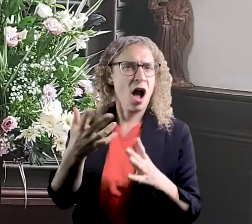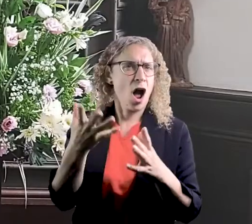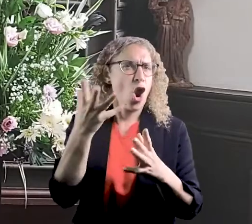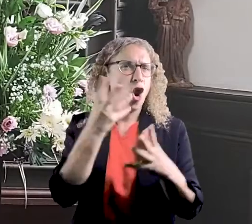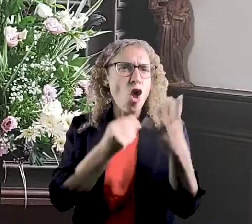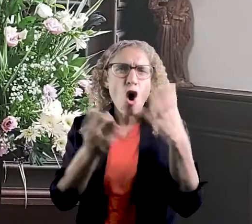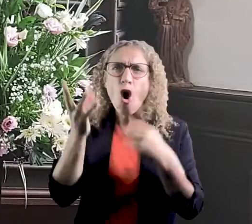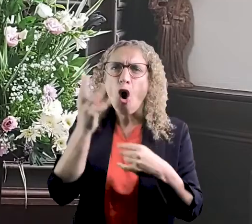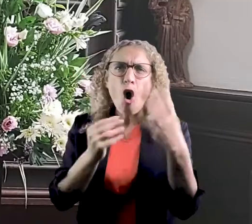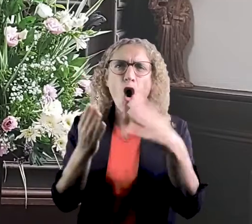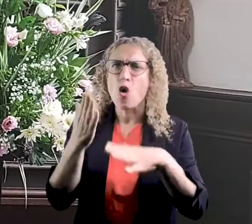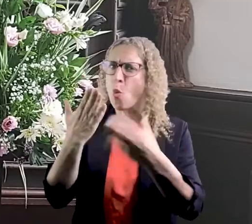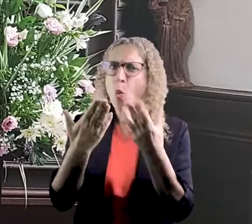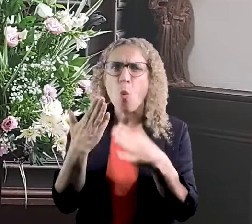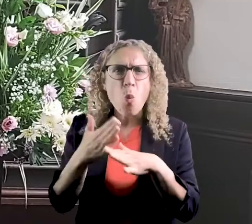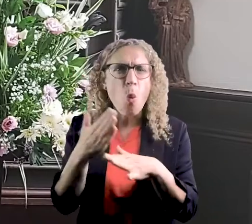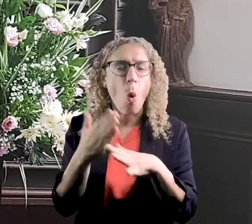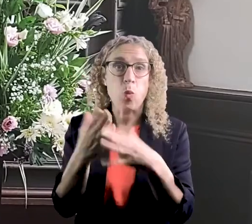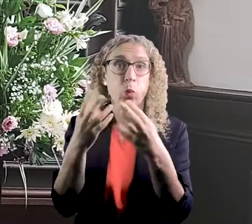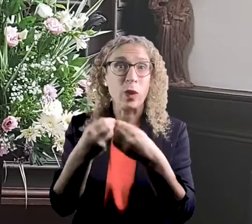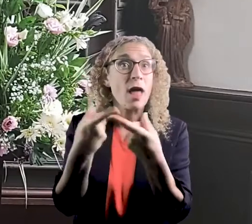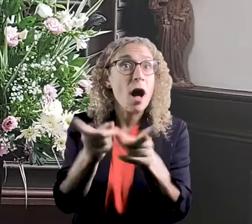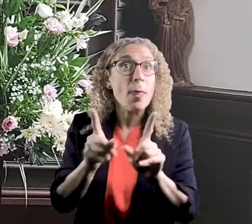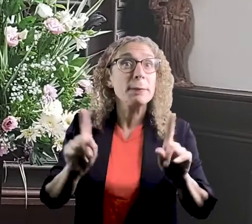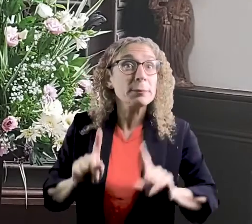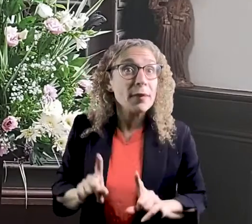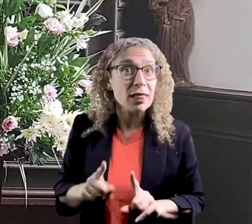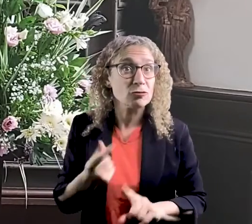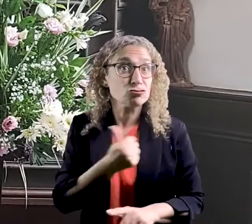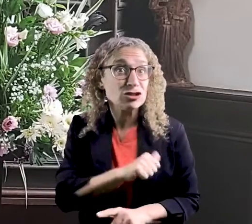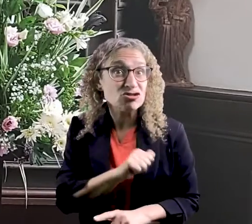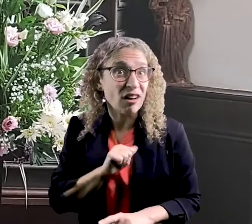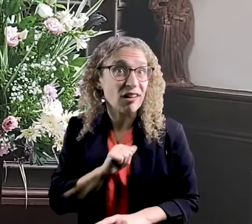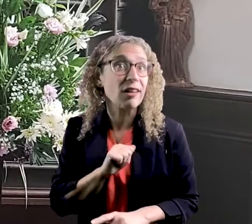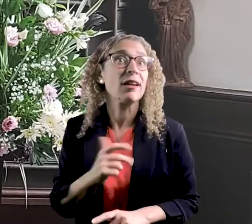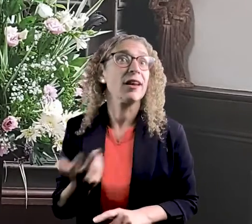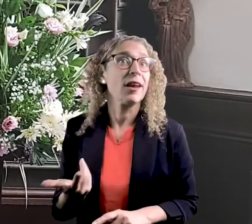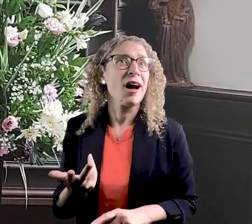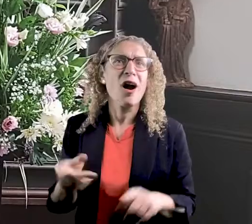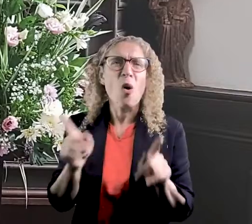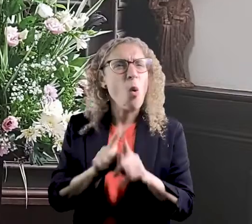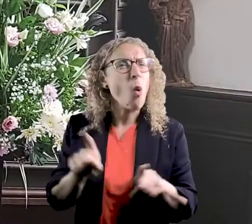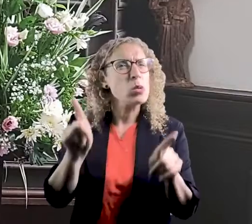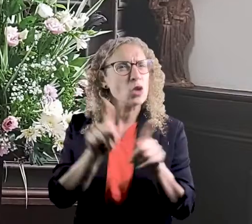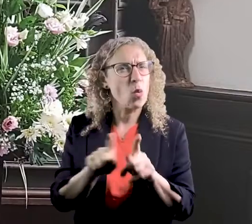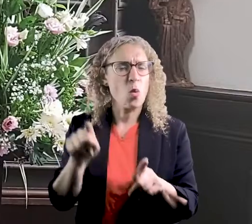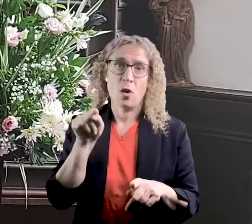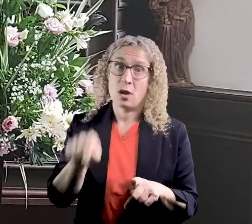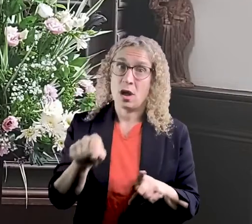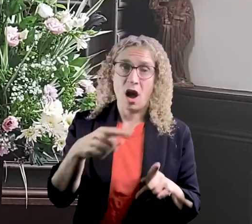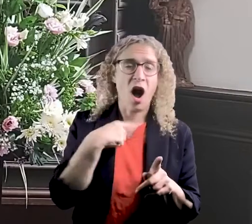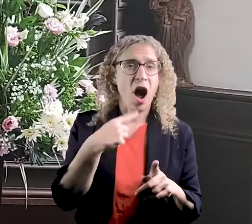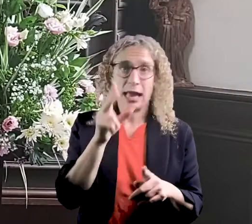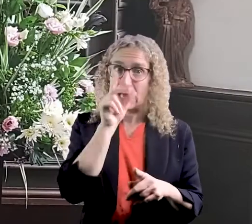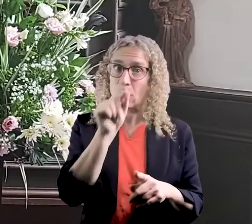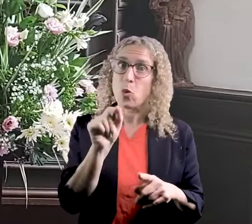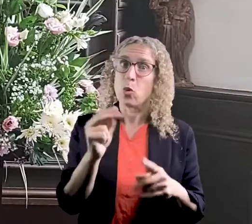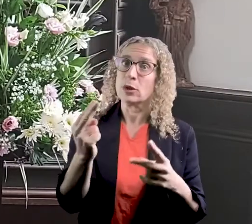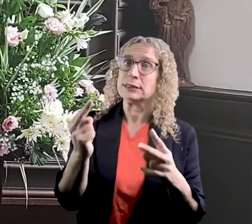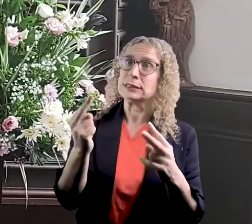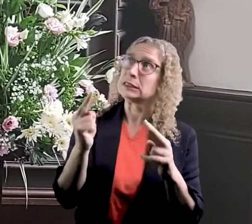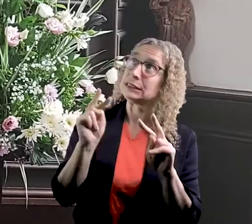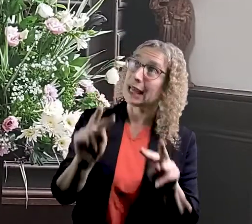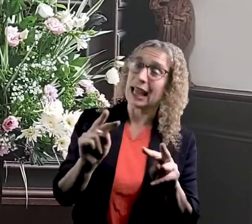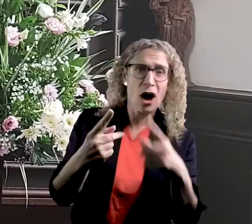to learn to work with other young Christians, and to know that God was working